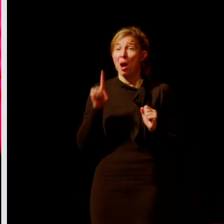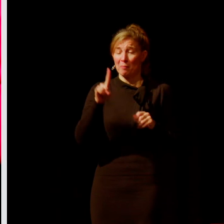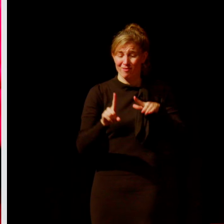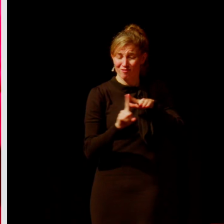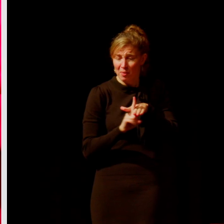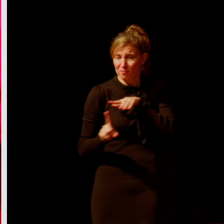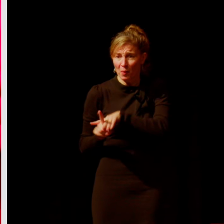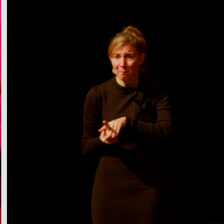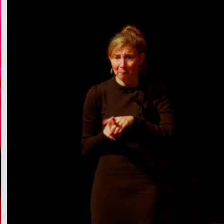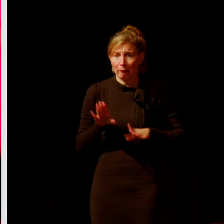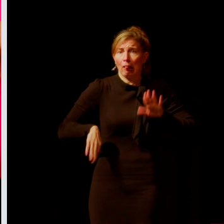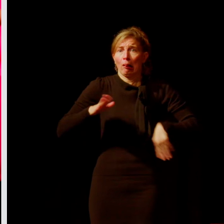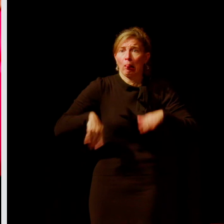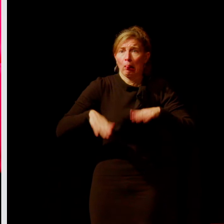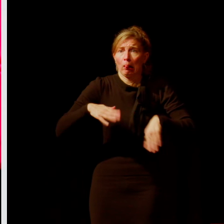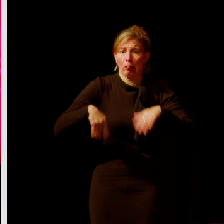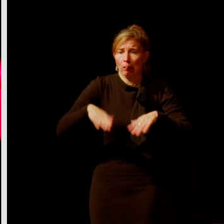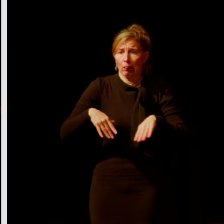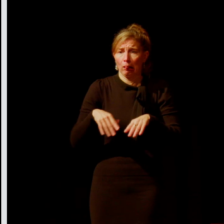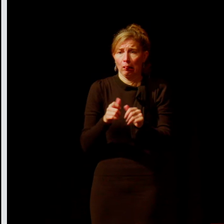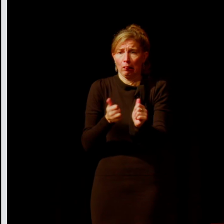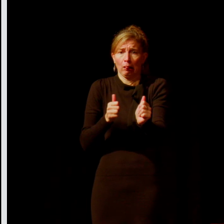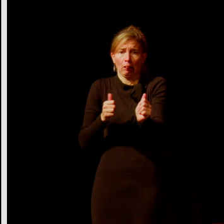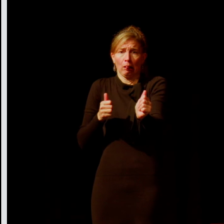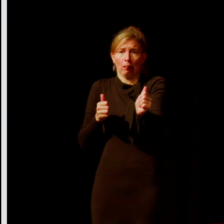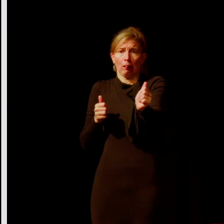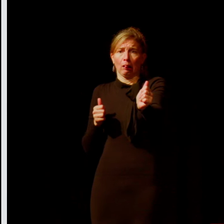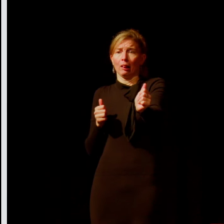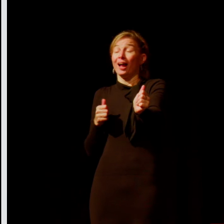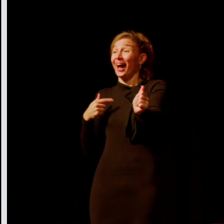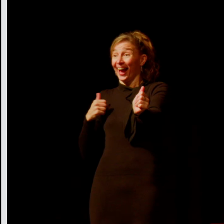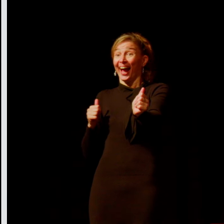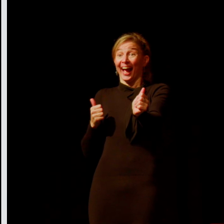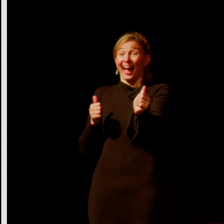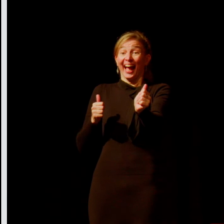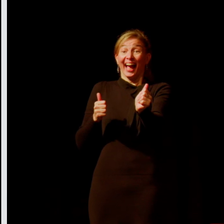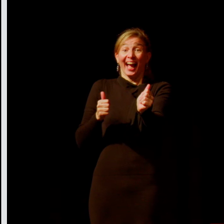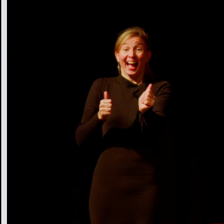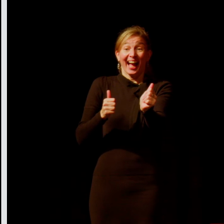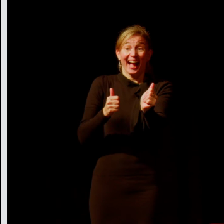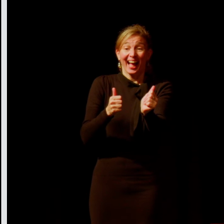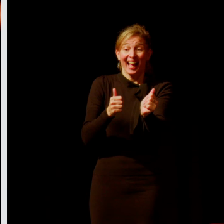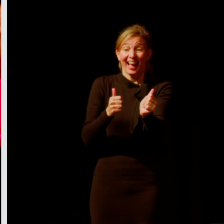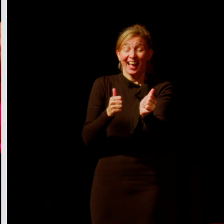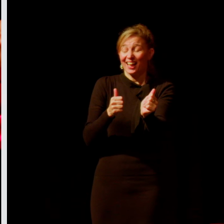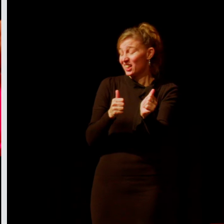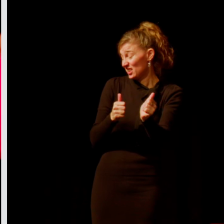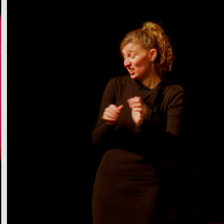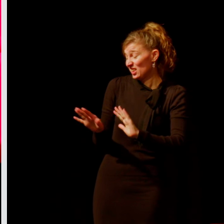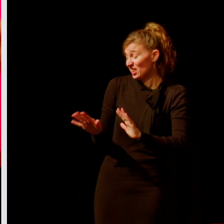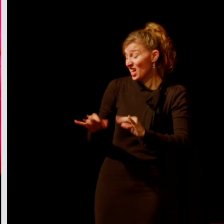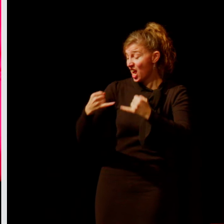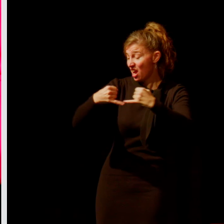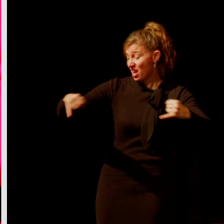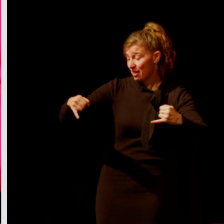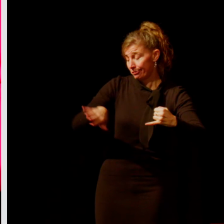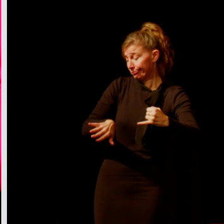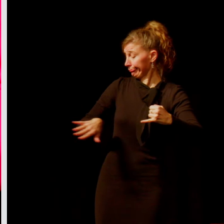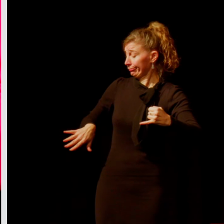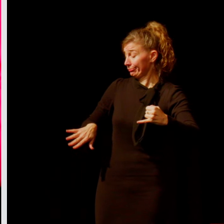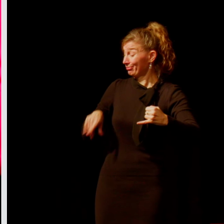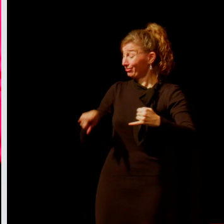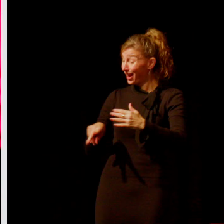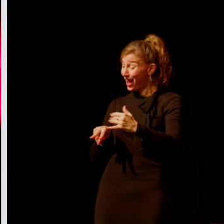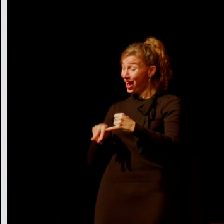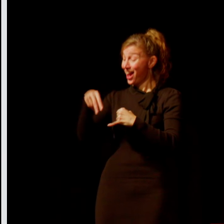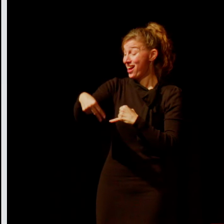And just when you're about to start, being told, oh, by the way, you can't cross the finish line.